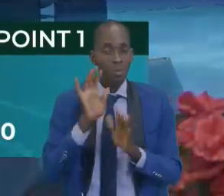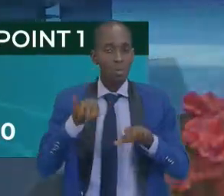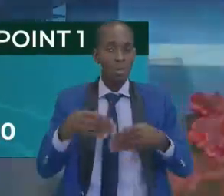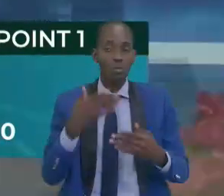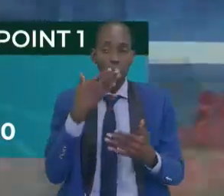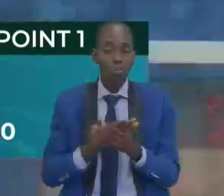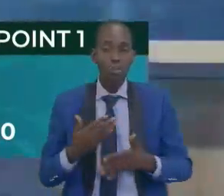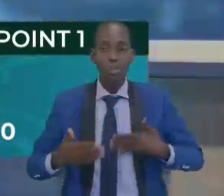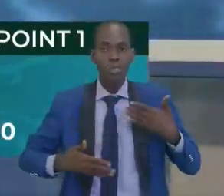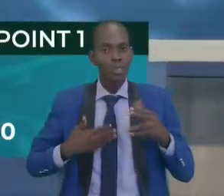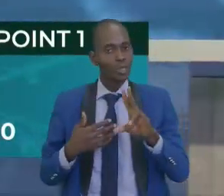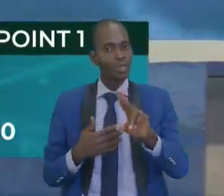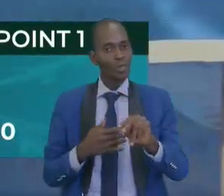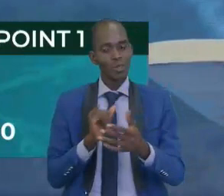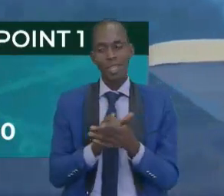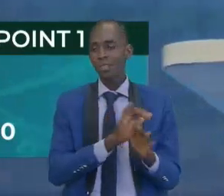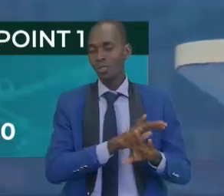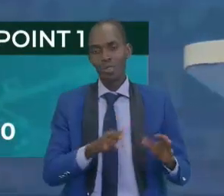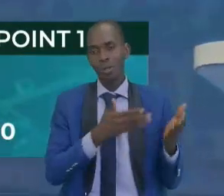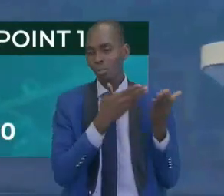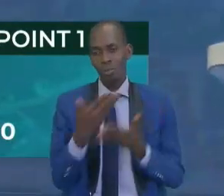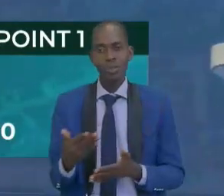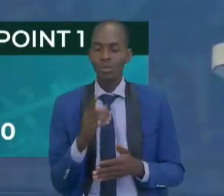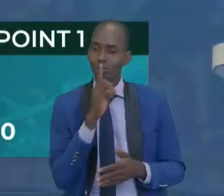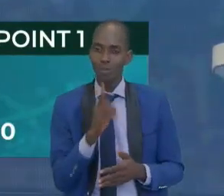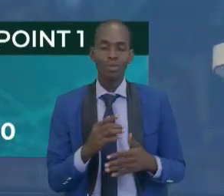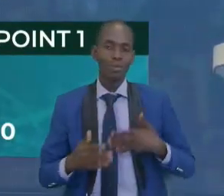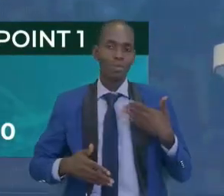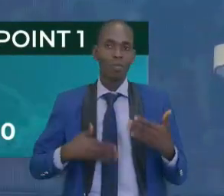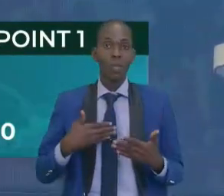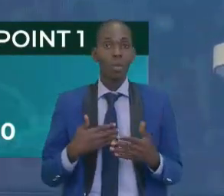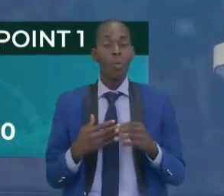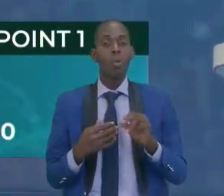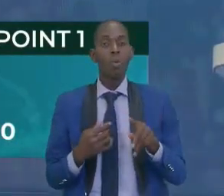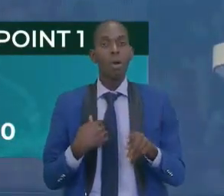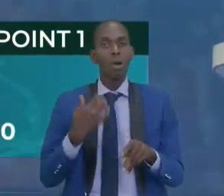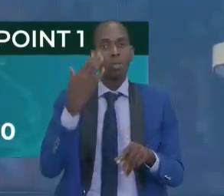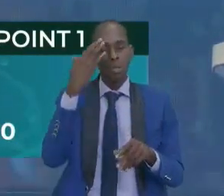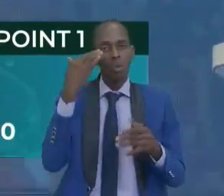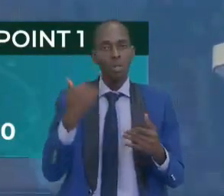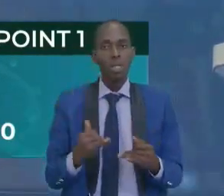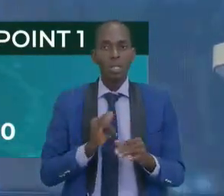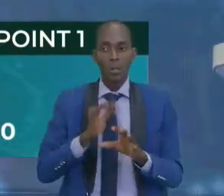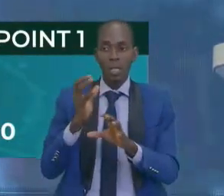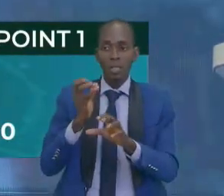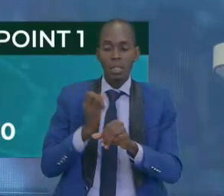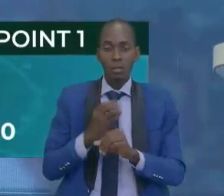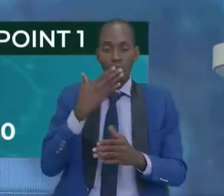That doesn't bring joy. Have an important position in the government of your